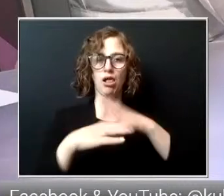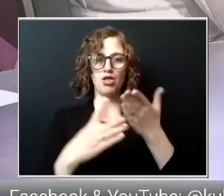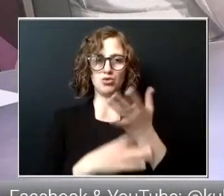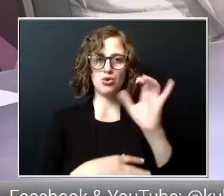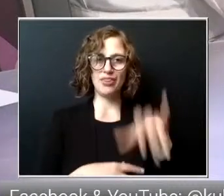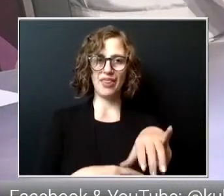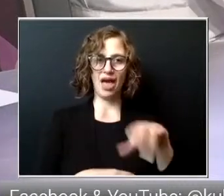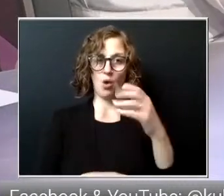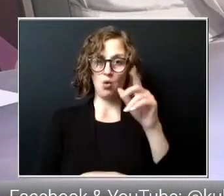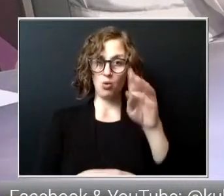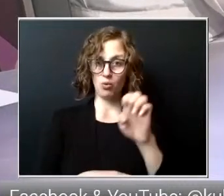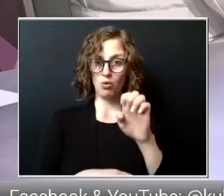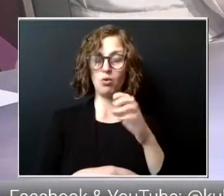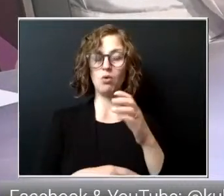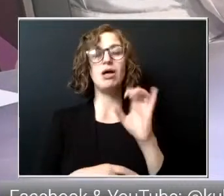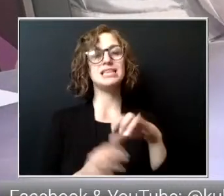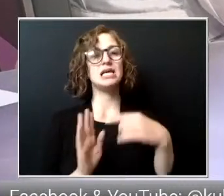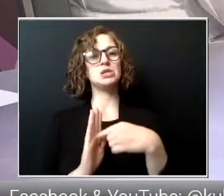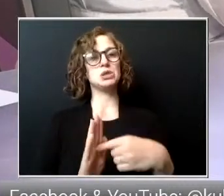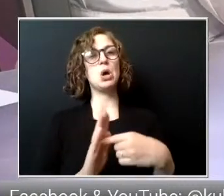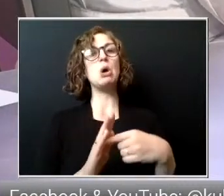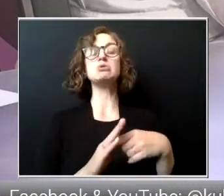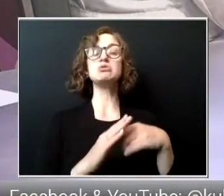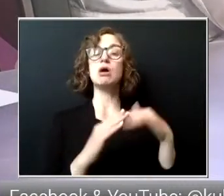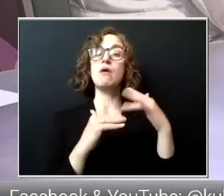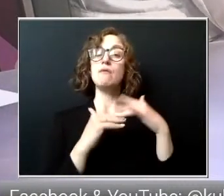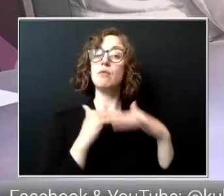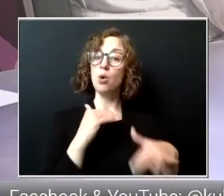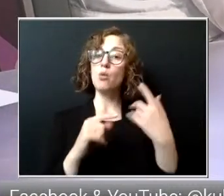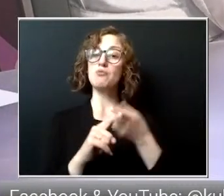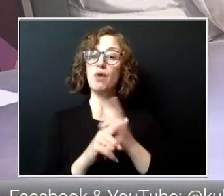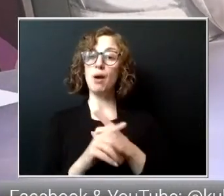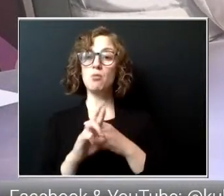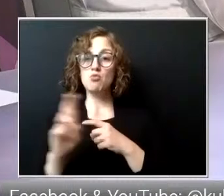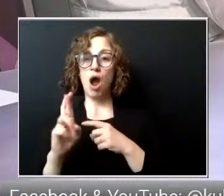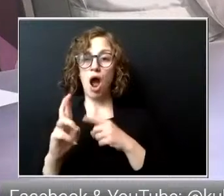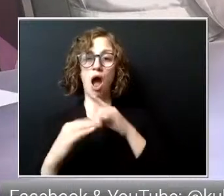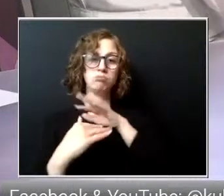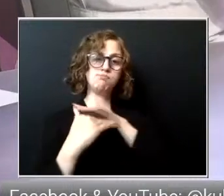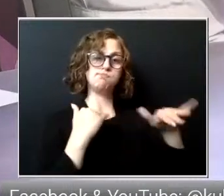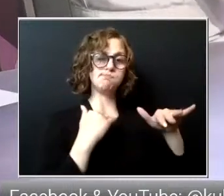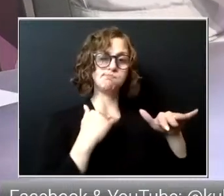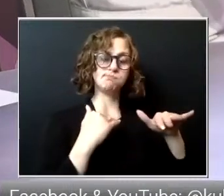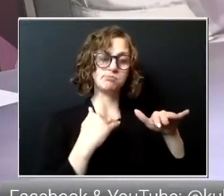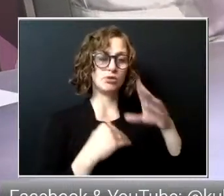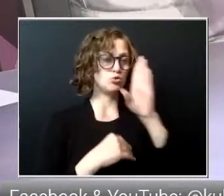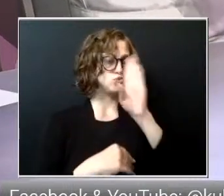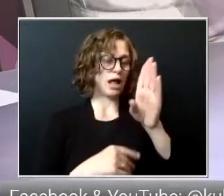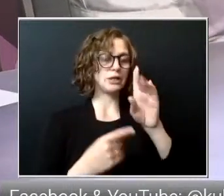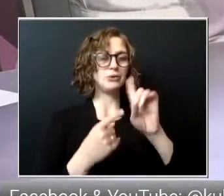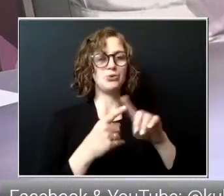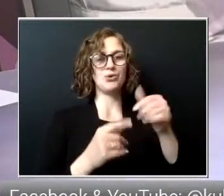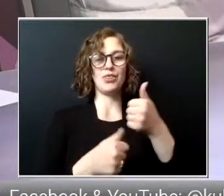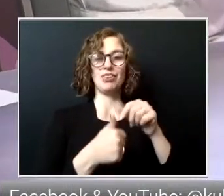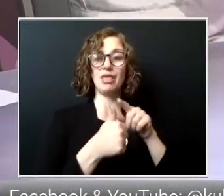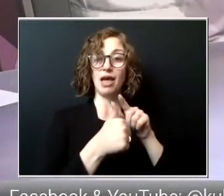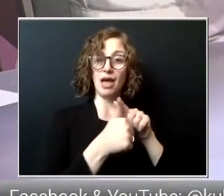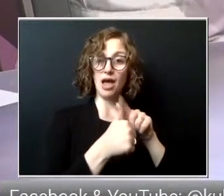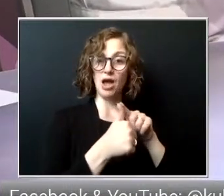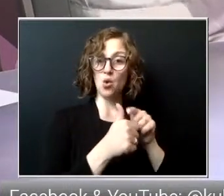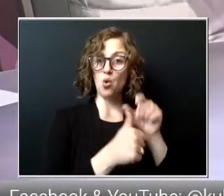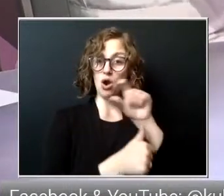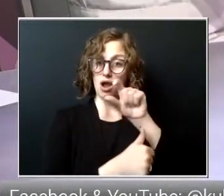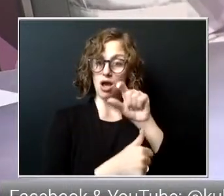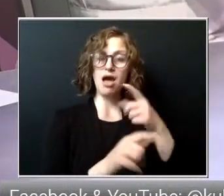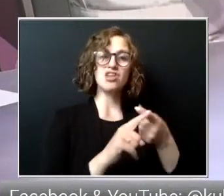is flow from the right side of the heart going directly into the aorta, and flow from the left side of the heart, which is on our